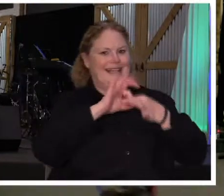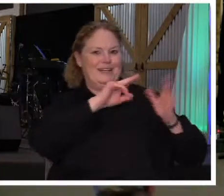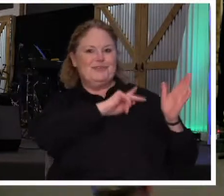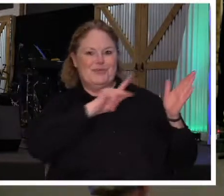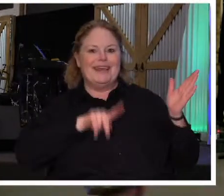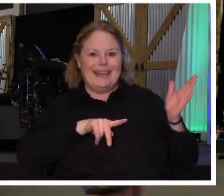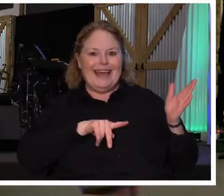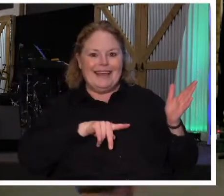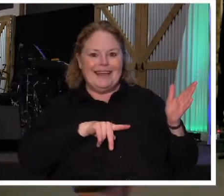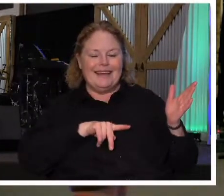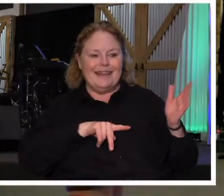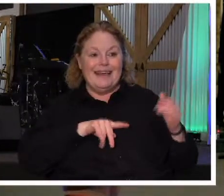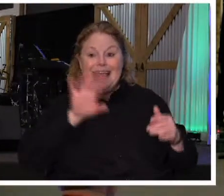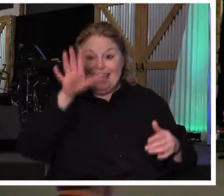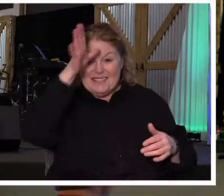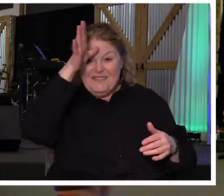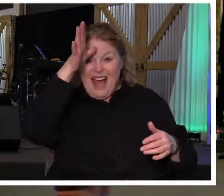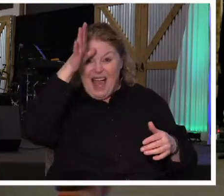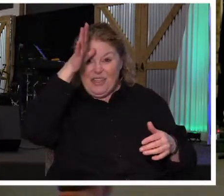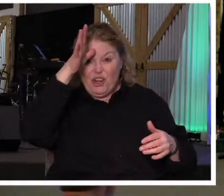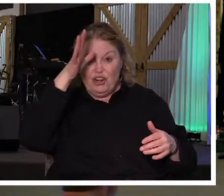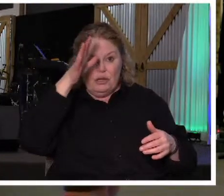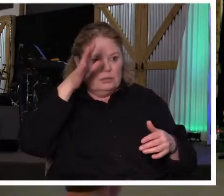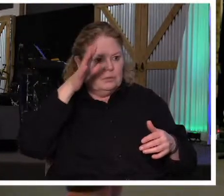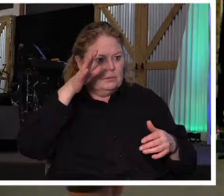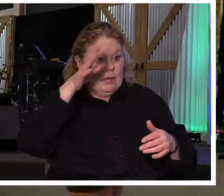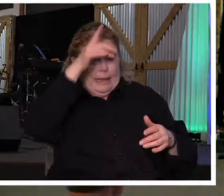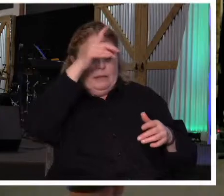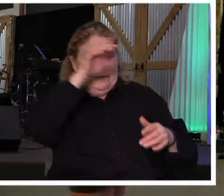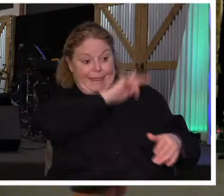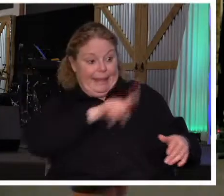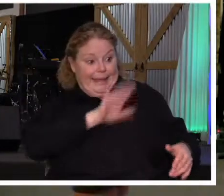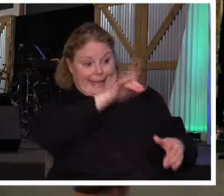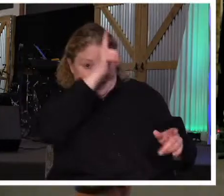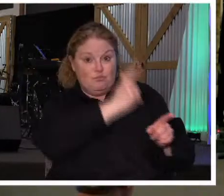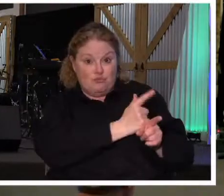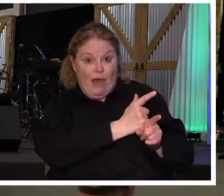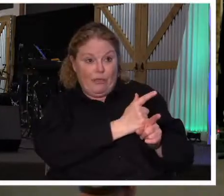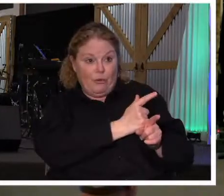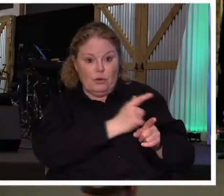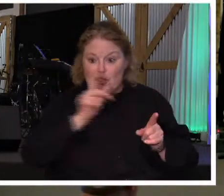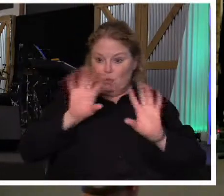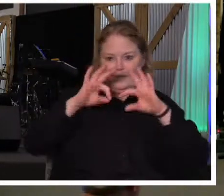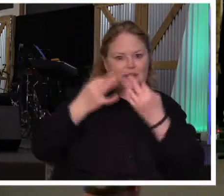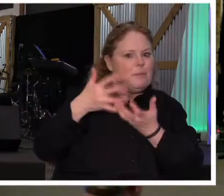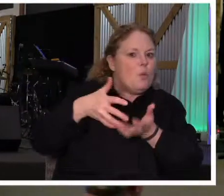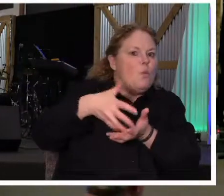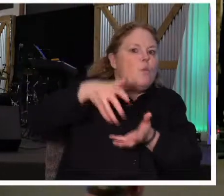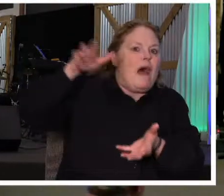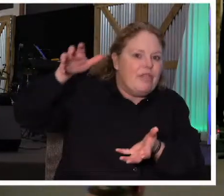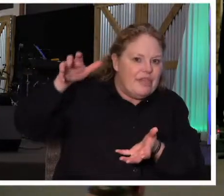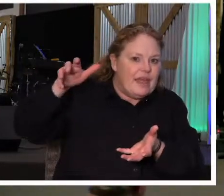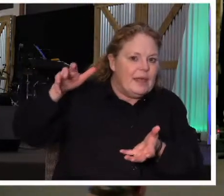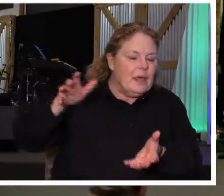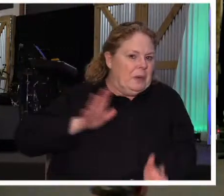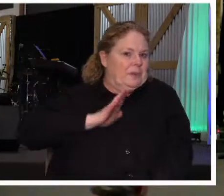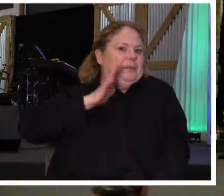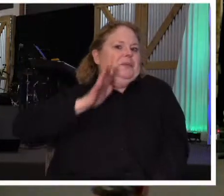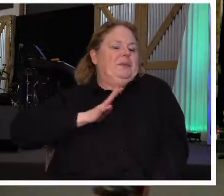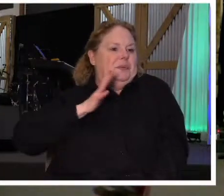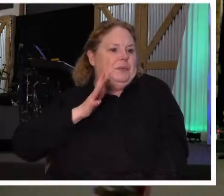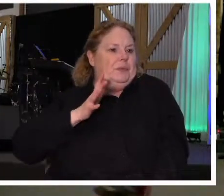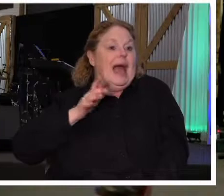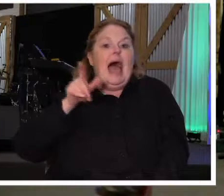his father was the brother to the king. Therefore, Isaiah grew up as one of the elites. And we now know from the book of Isaiah that he was a